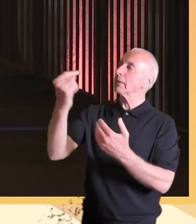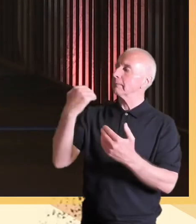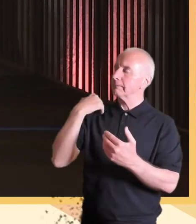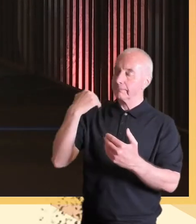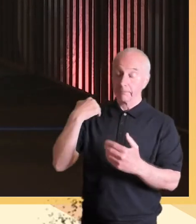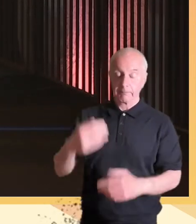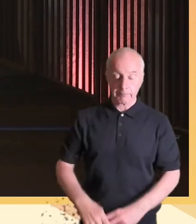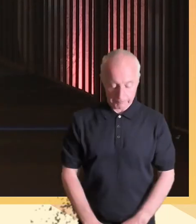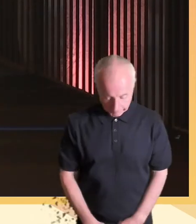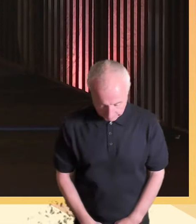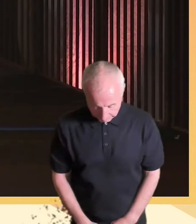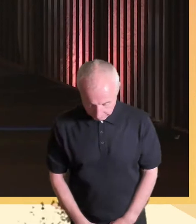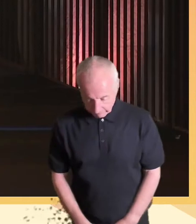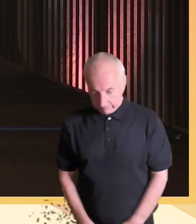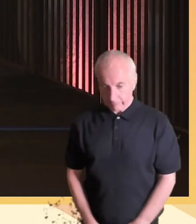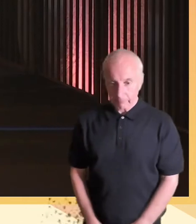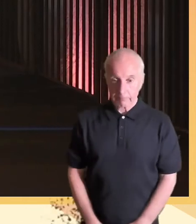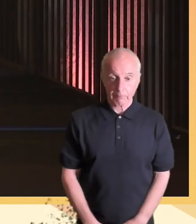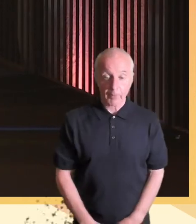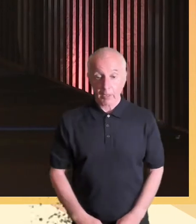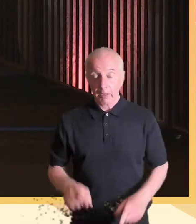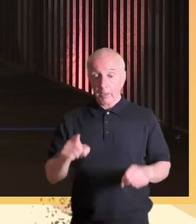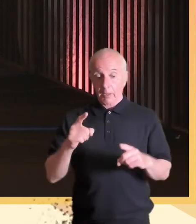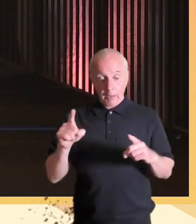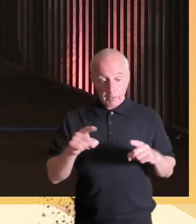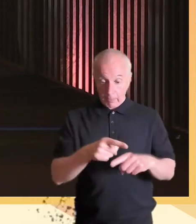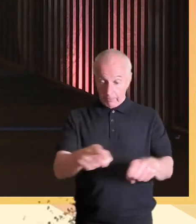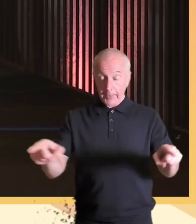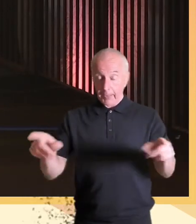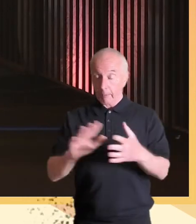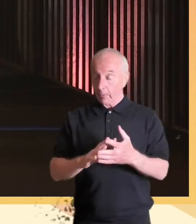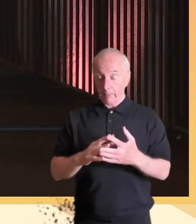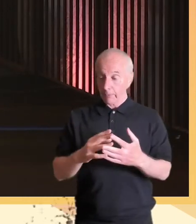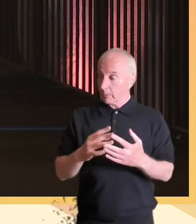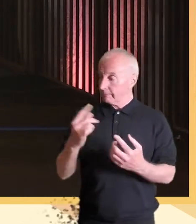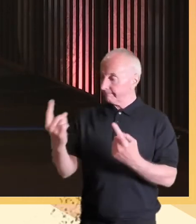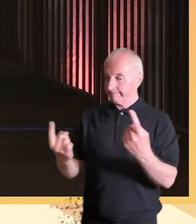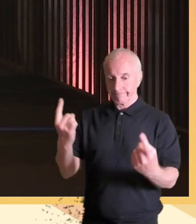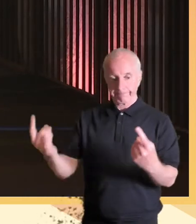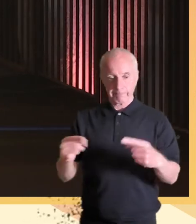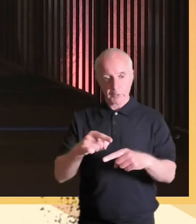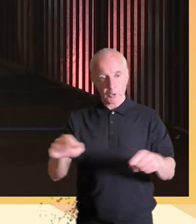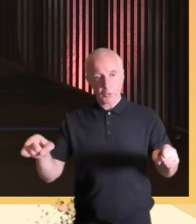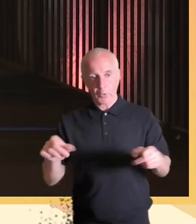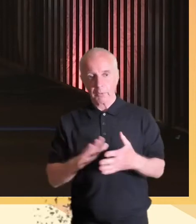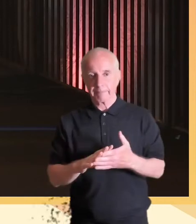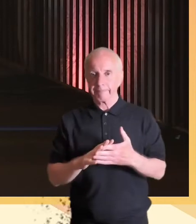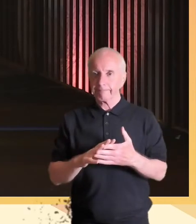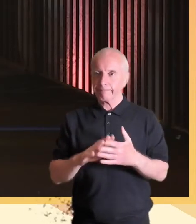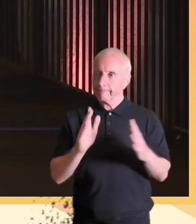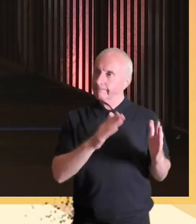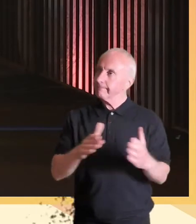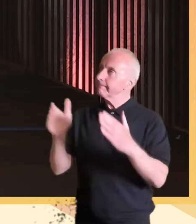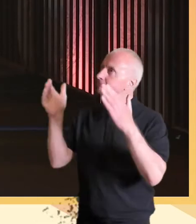whilst the focus is very much on them, this is also an opportunity for each one of us to rededicate our lives to